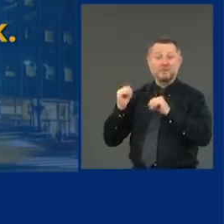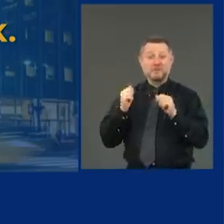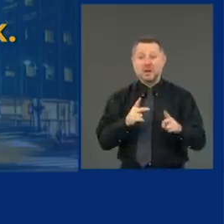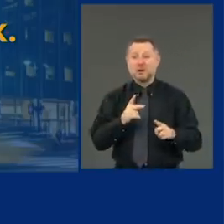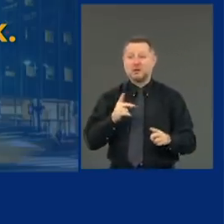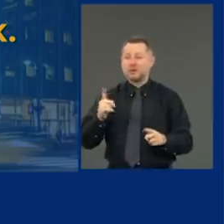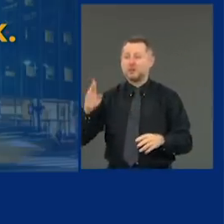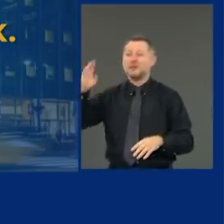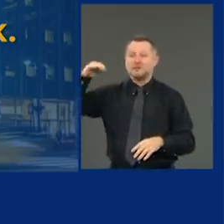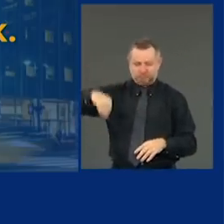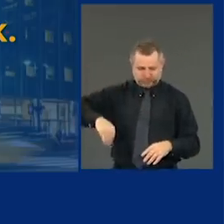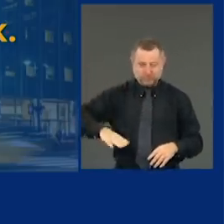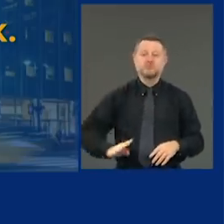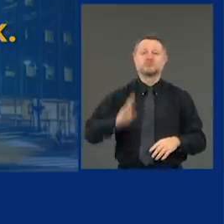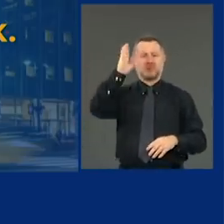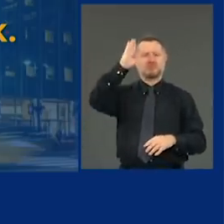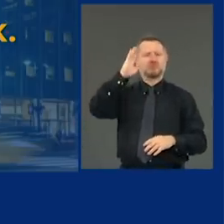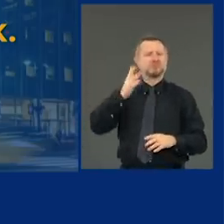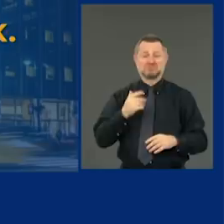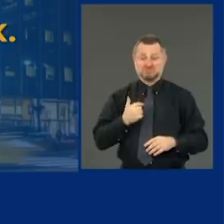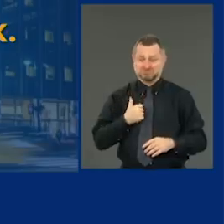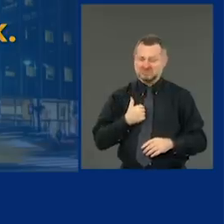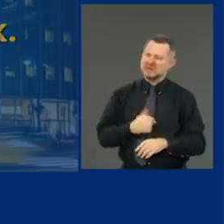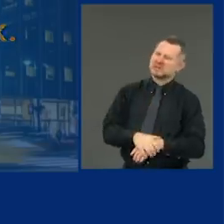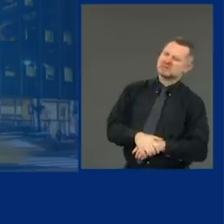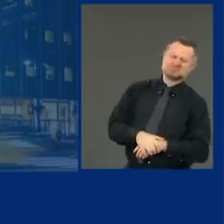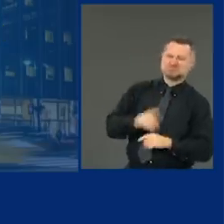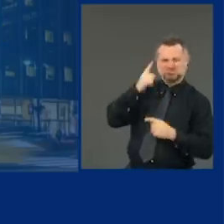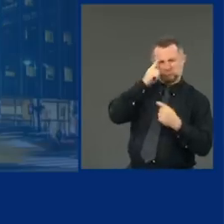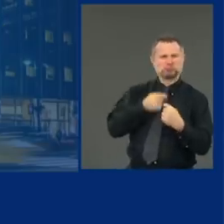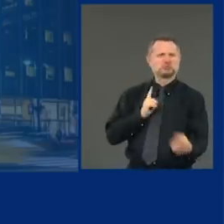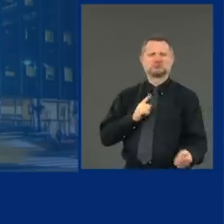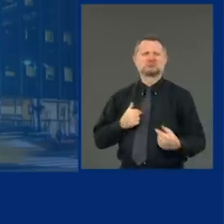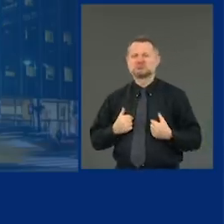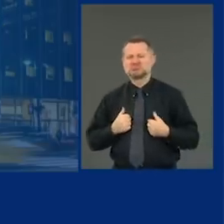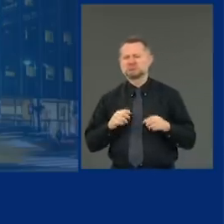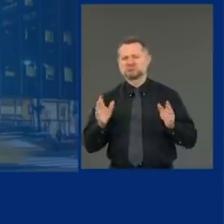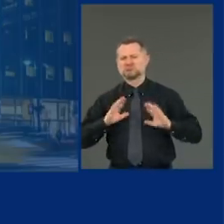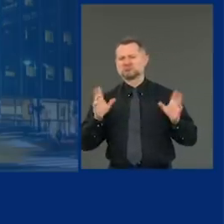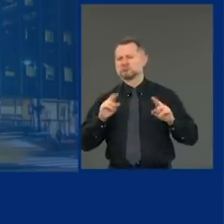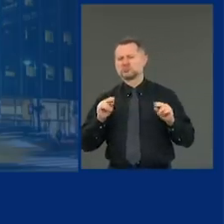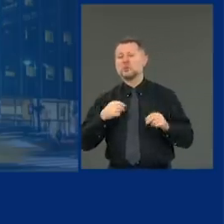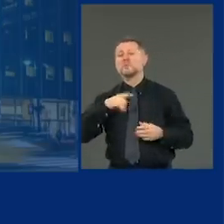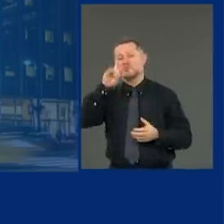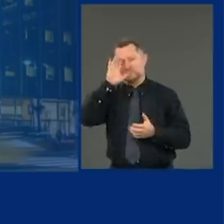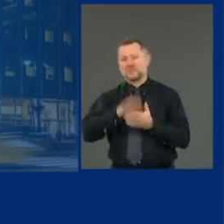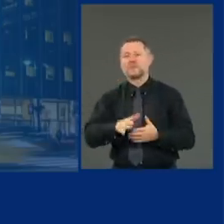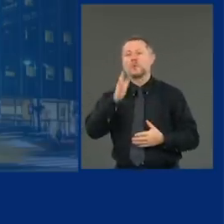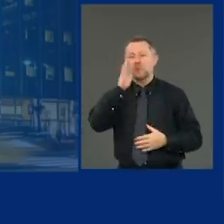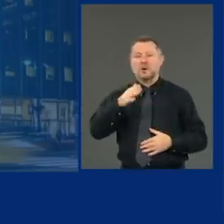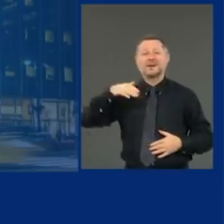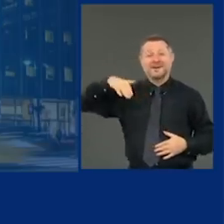don't believe it comes straight back. I believe it bounces back, but it bounces